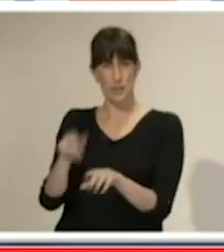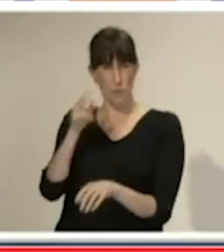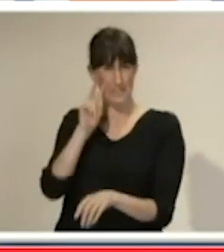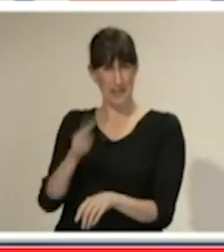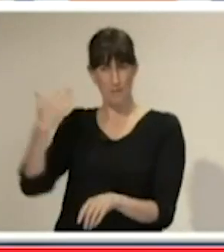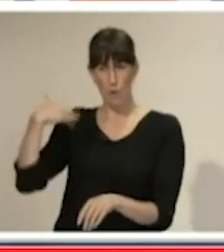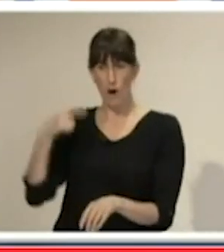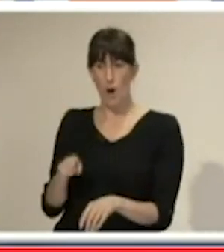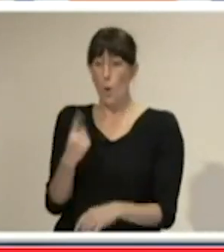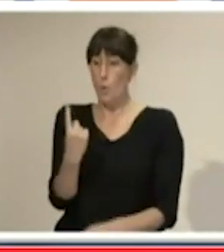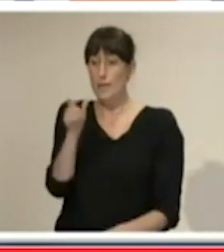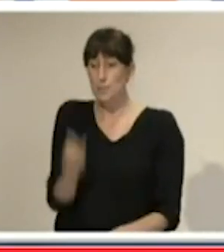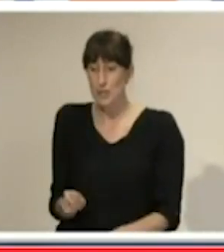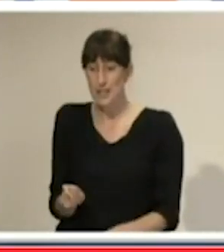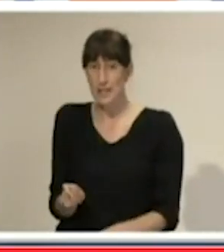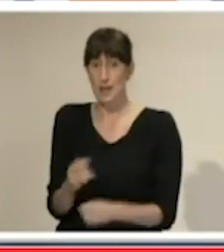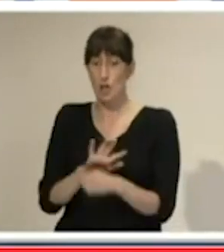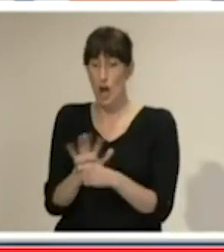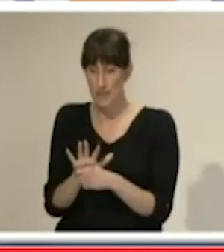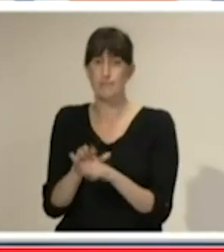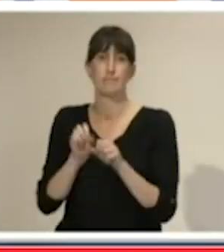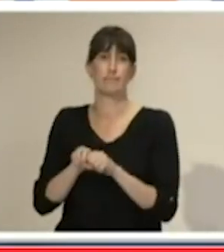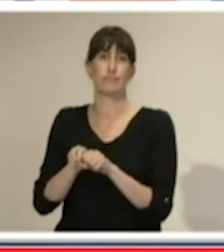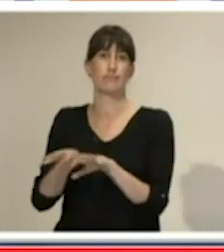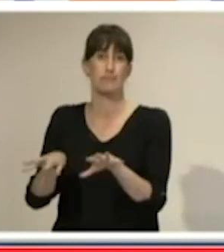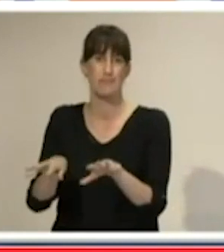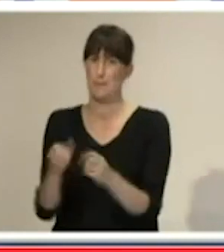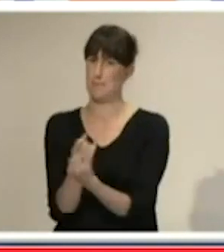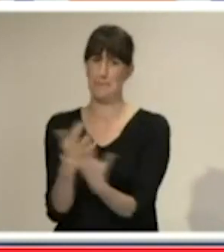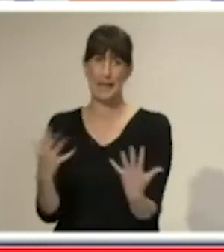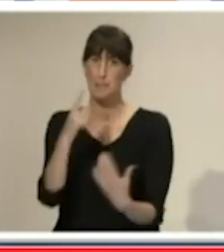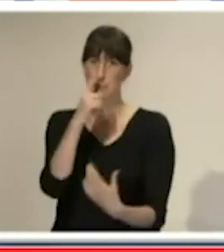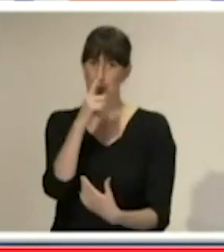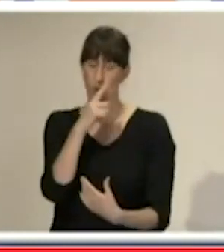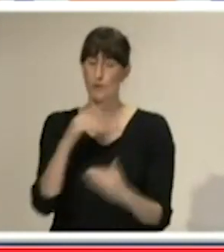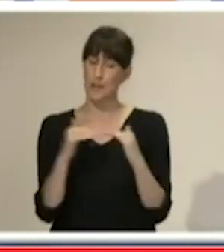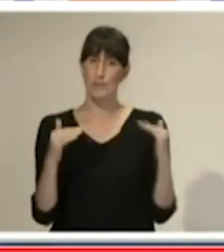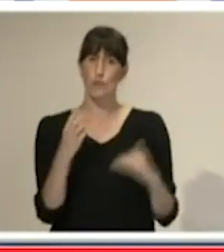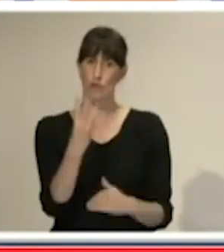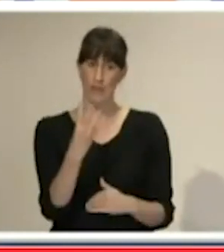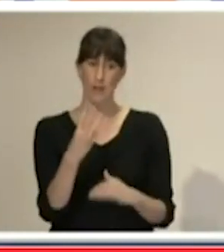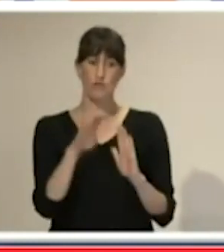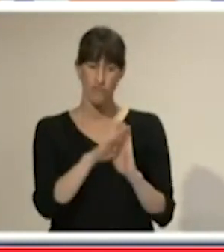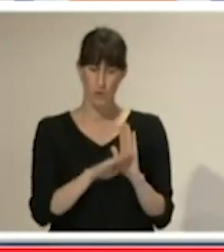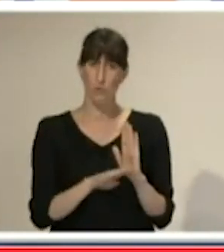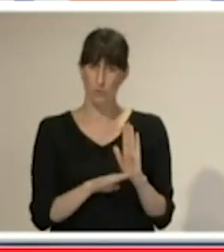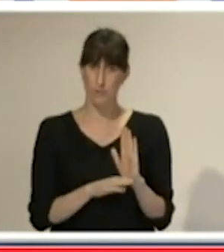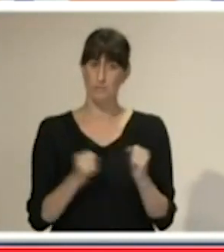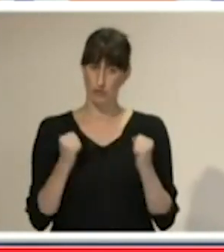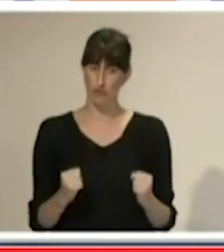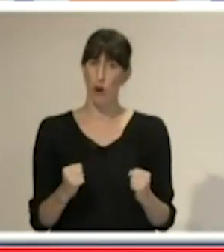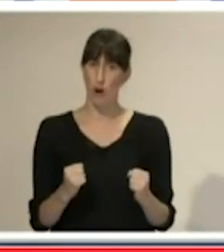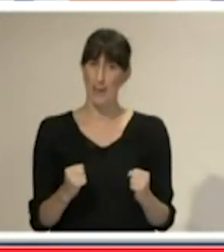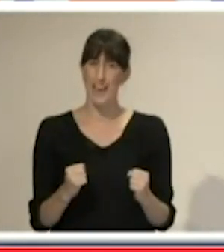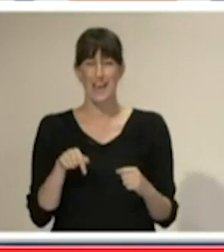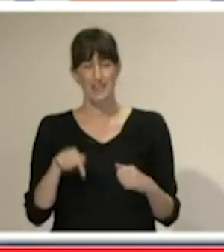many. With that in mind, we continue to take a firm stance with the enforcement of rules at Level 3. This is our waiting room, and so we need to